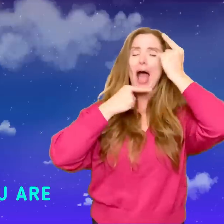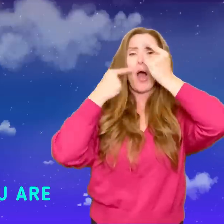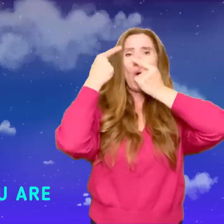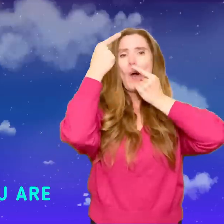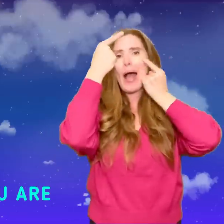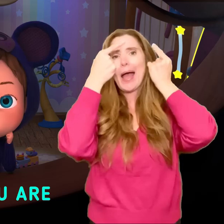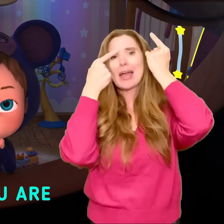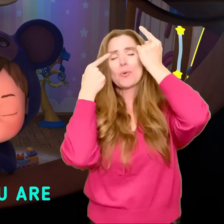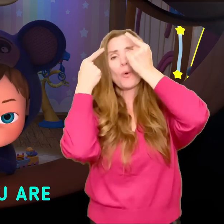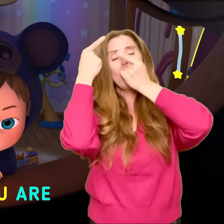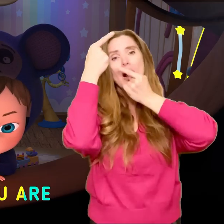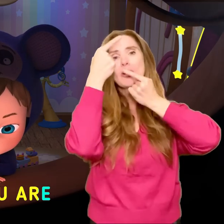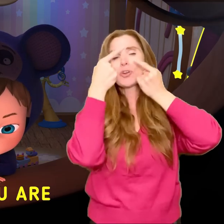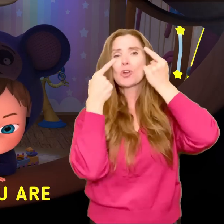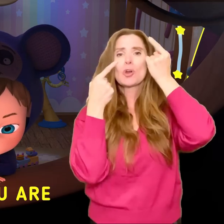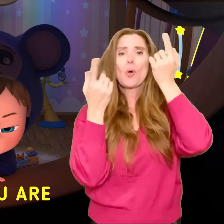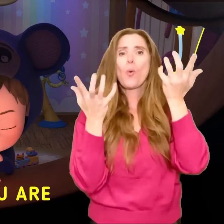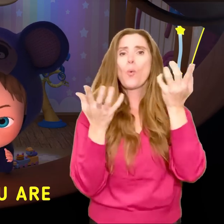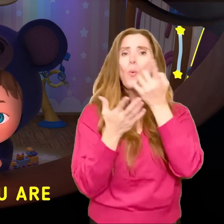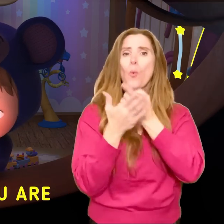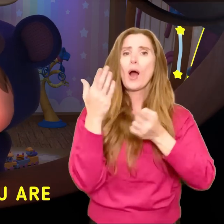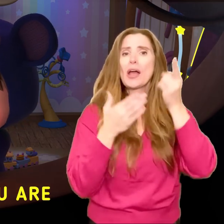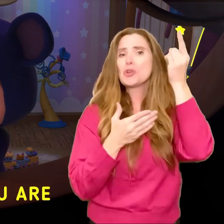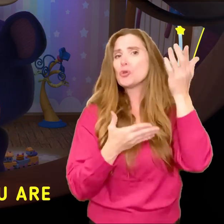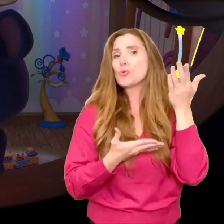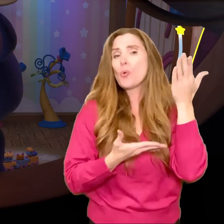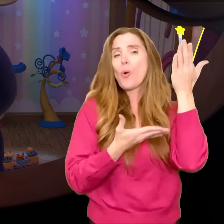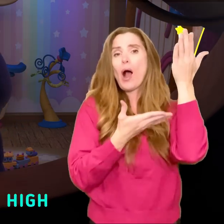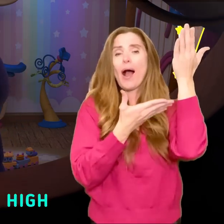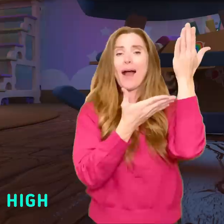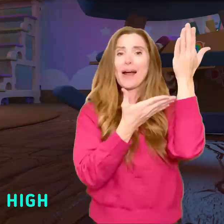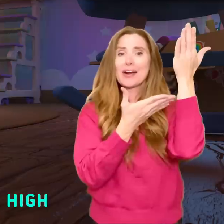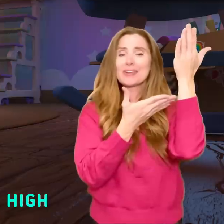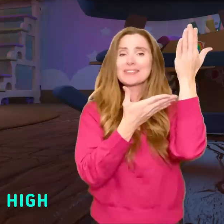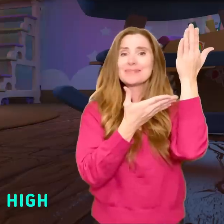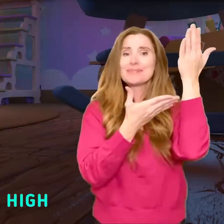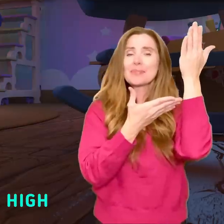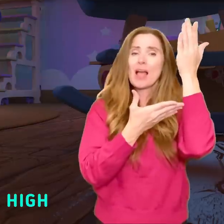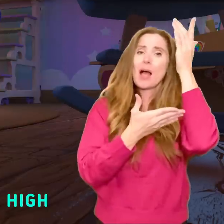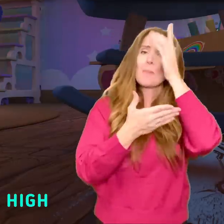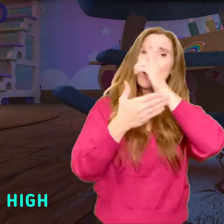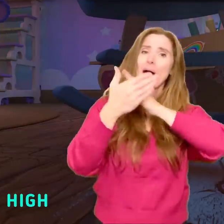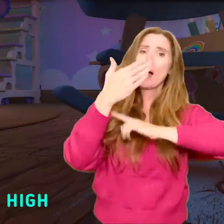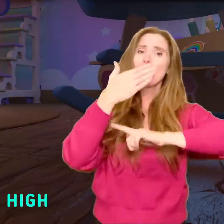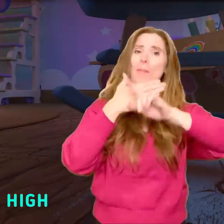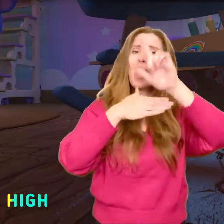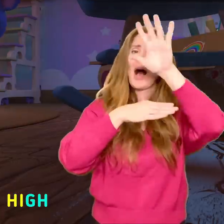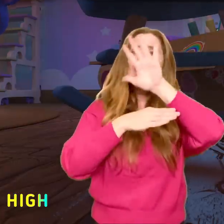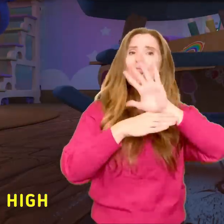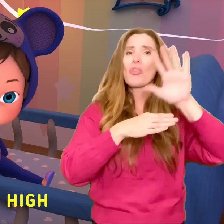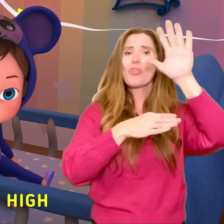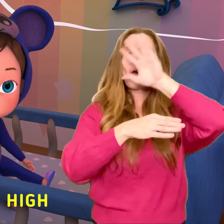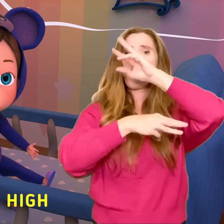I wonder what you are up above